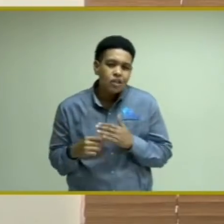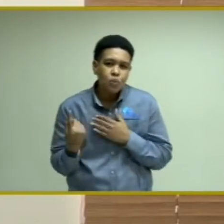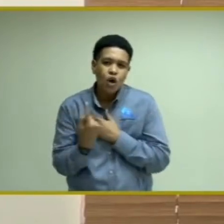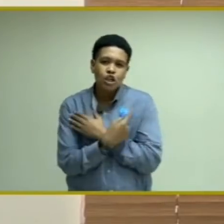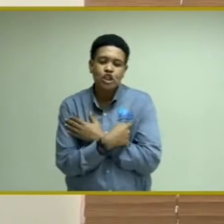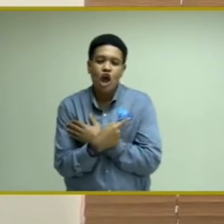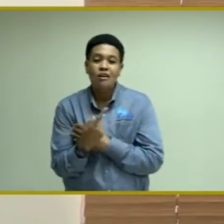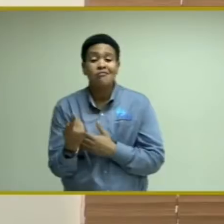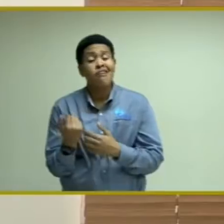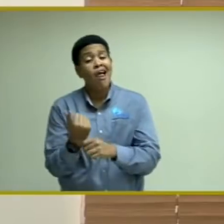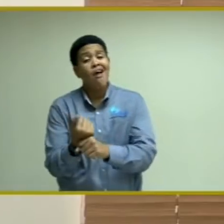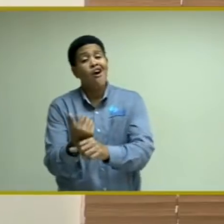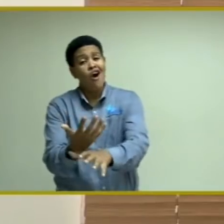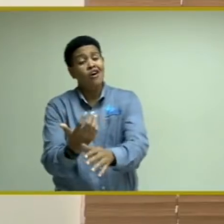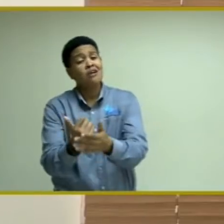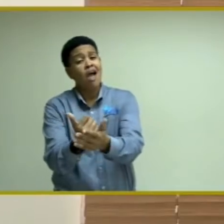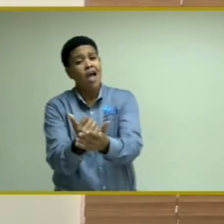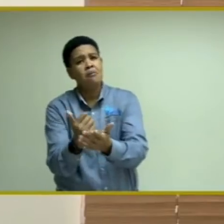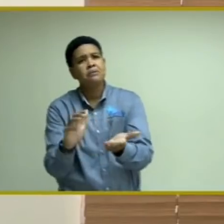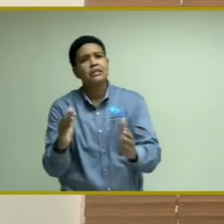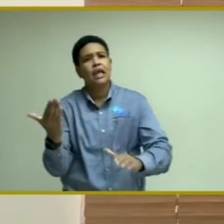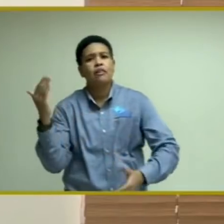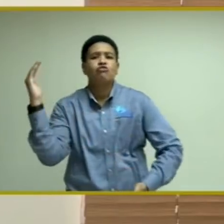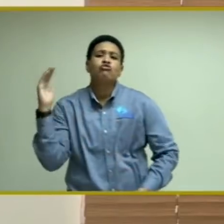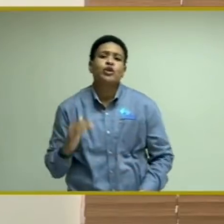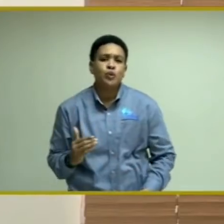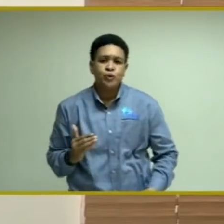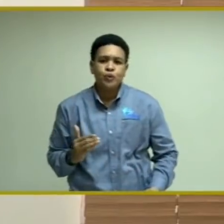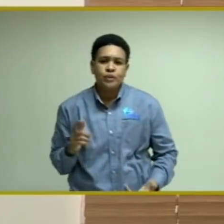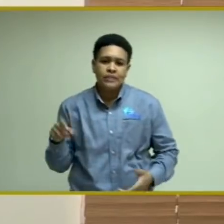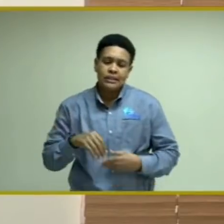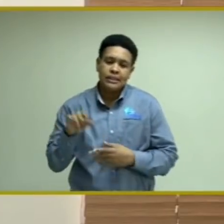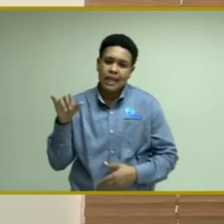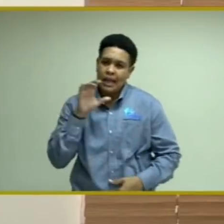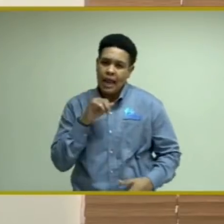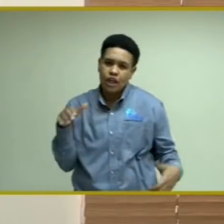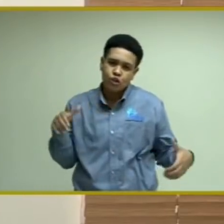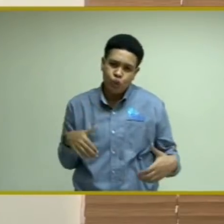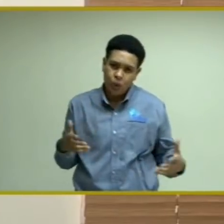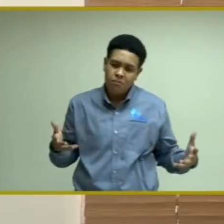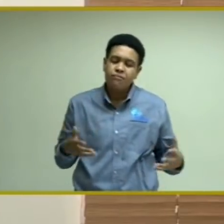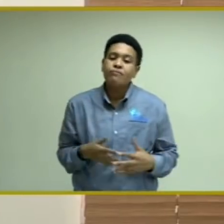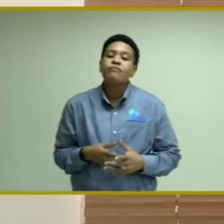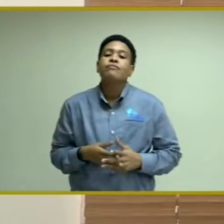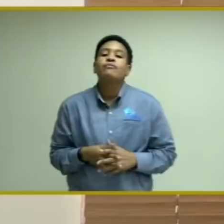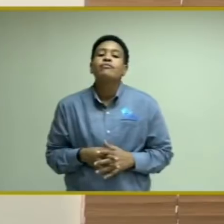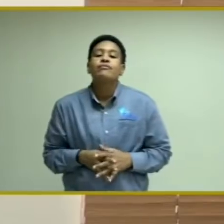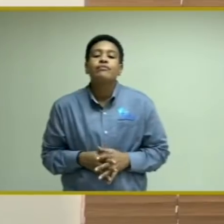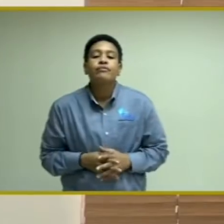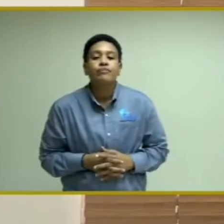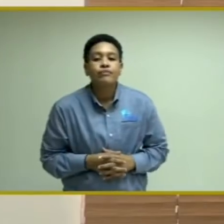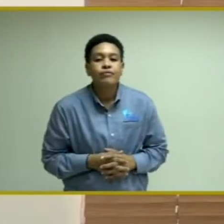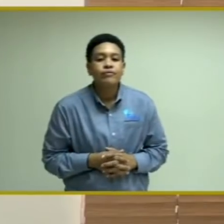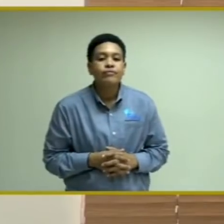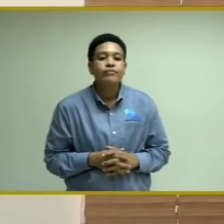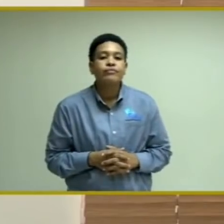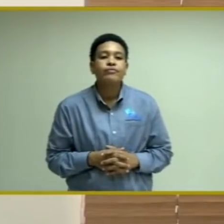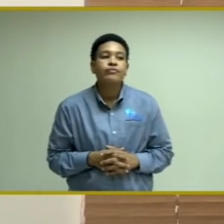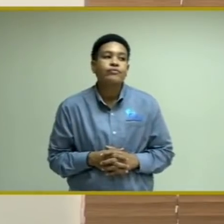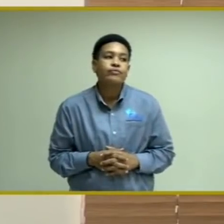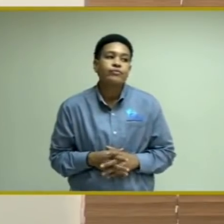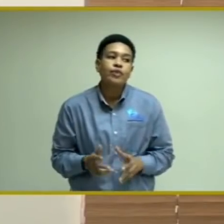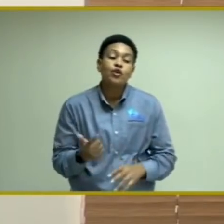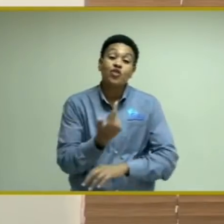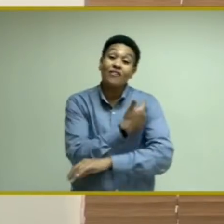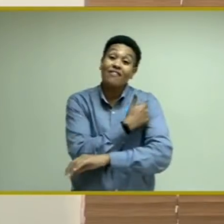deaths from COVID-19 in this age group. So vaccination is having an effect that